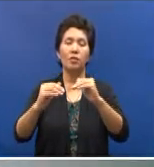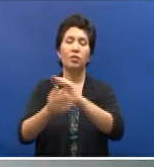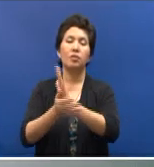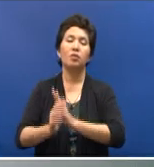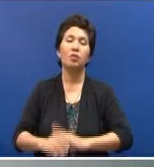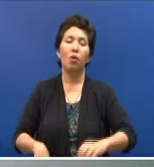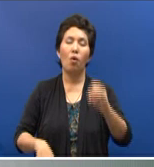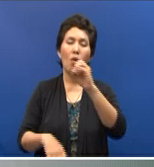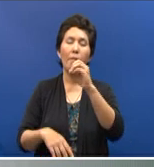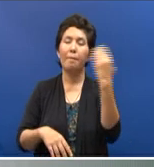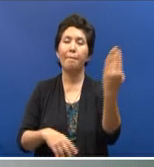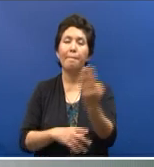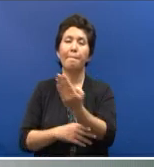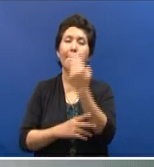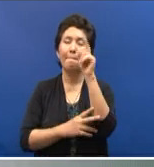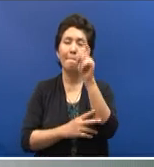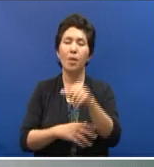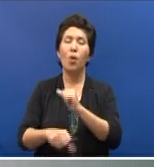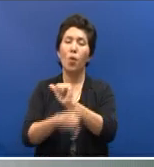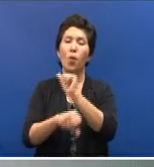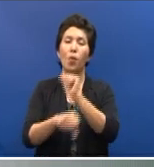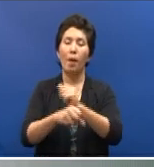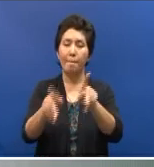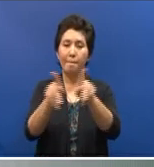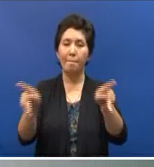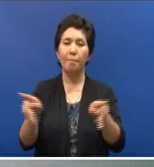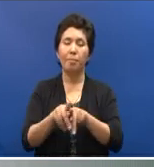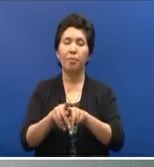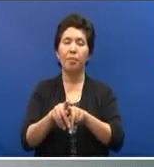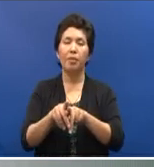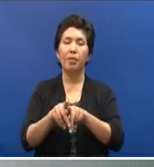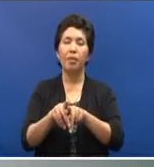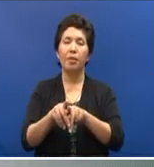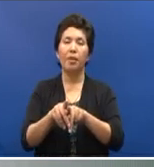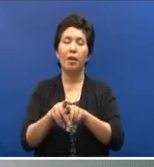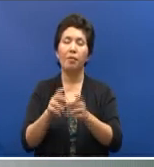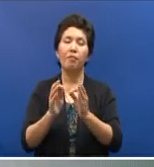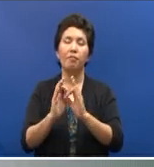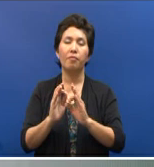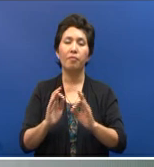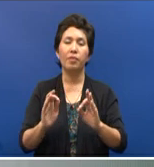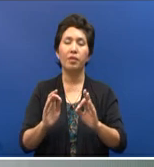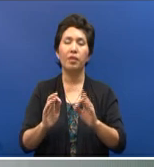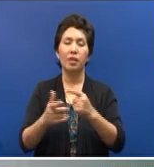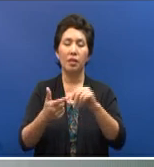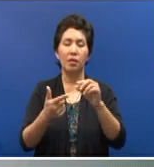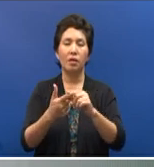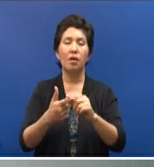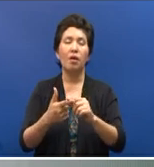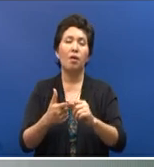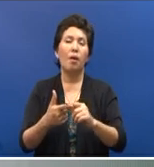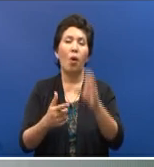people who often live, work, play, and pray together. Okay, so the close proximity